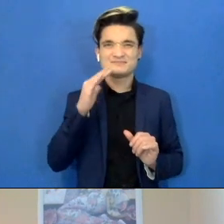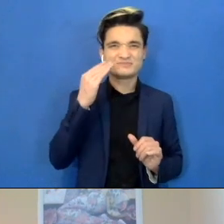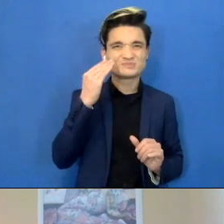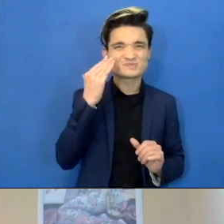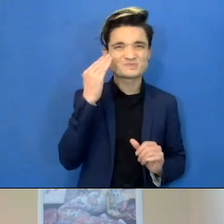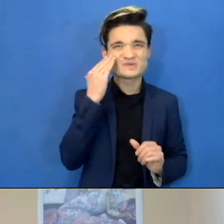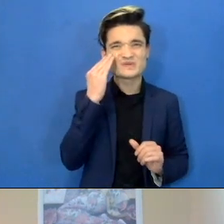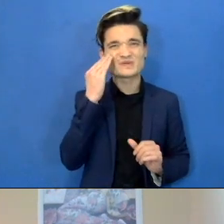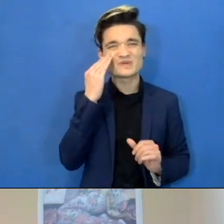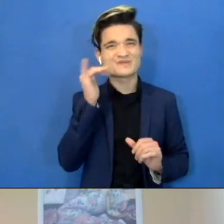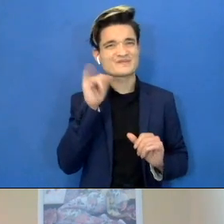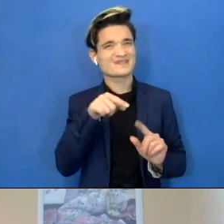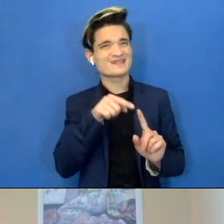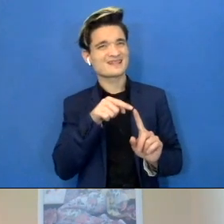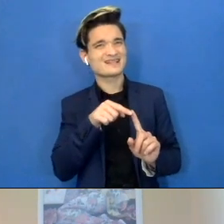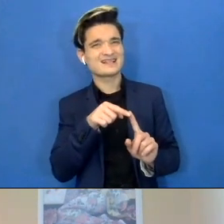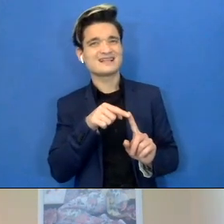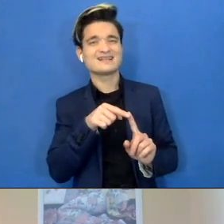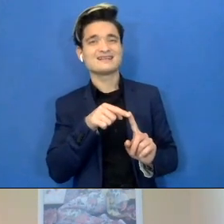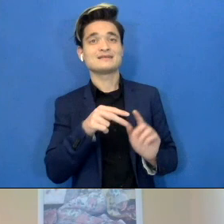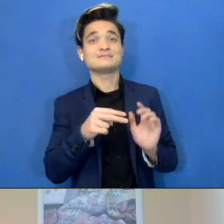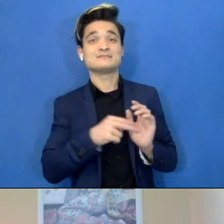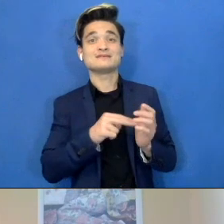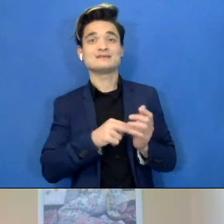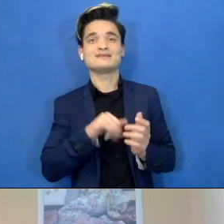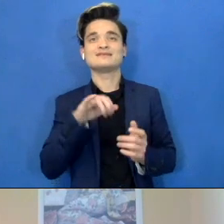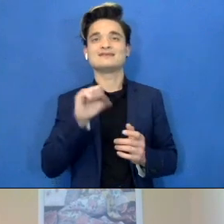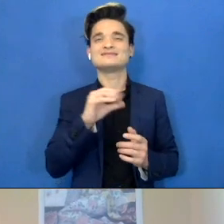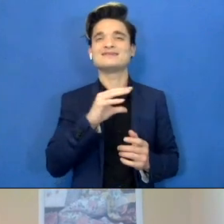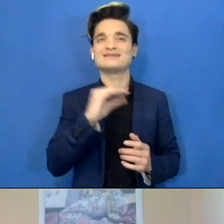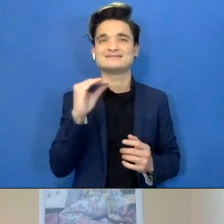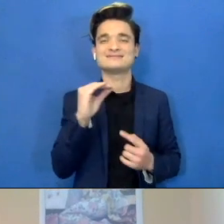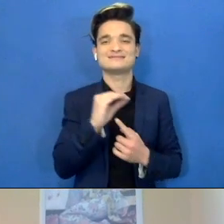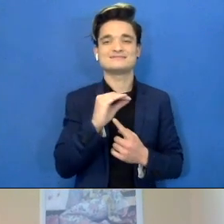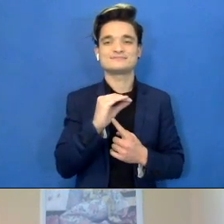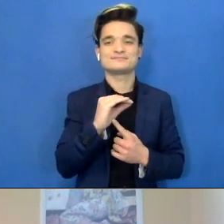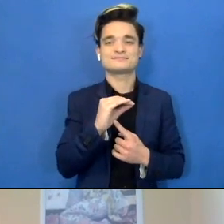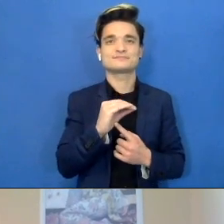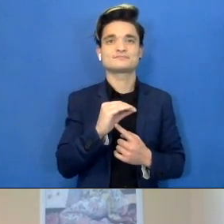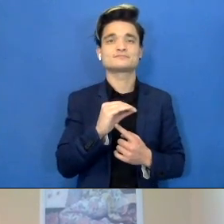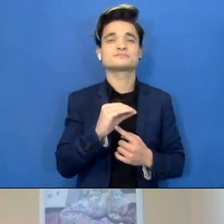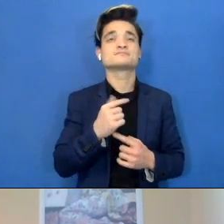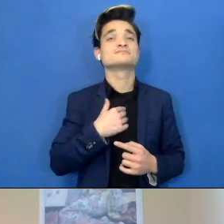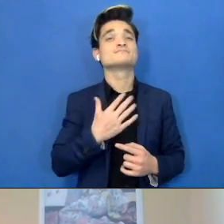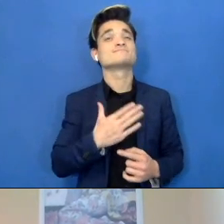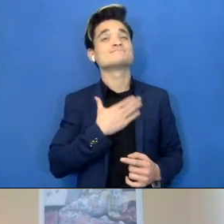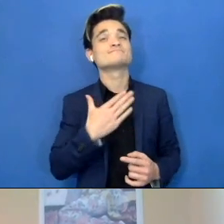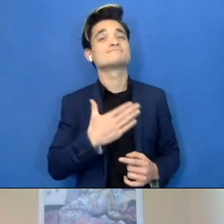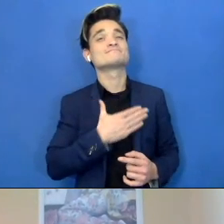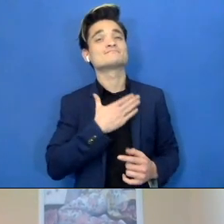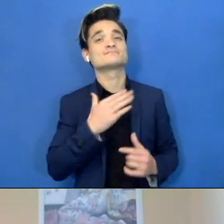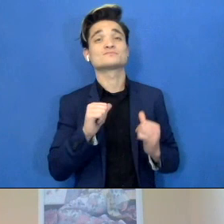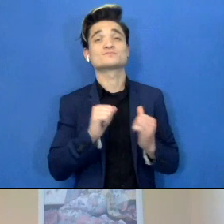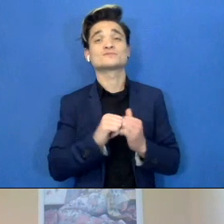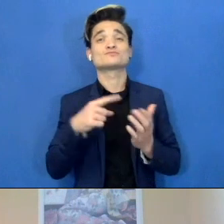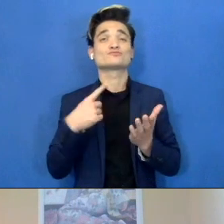proper ways to use that. And yeah, I'm glad that we're able to have these kind of talks and discussions now. So thank you so much. So